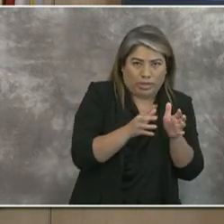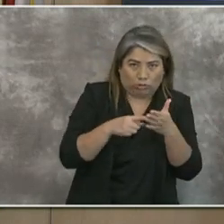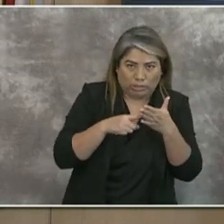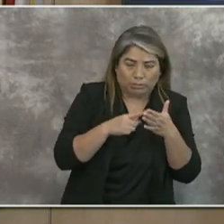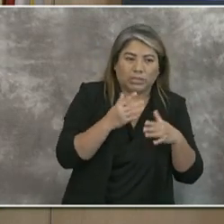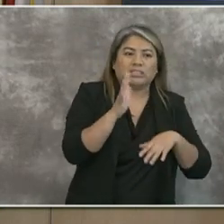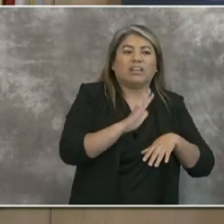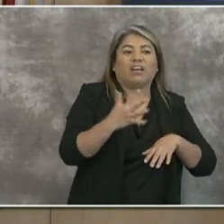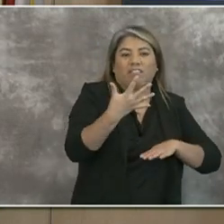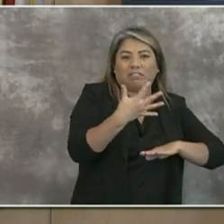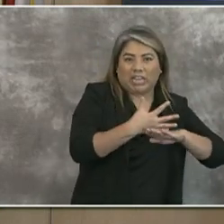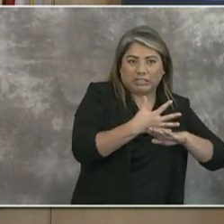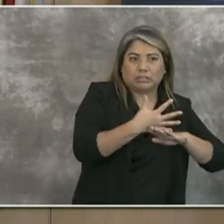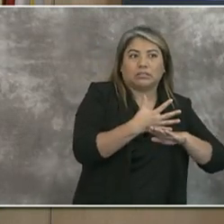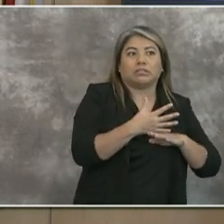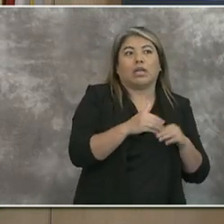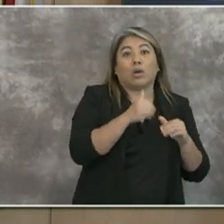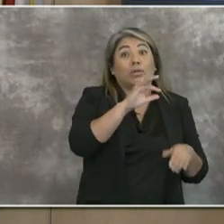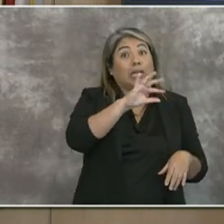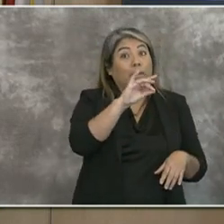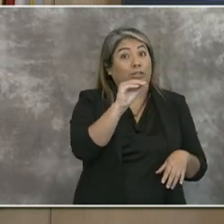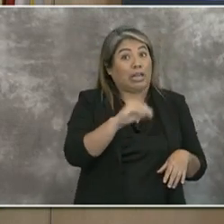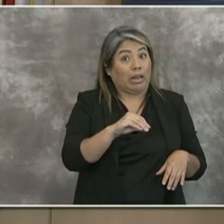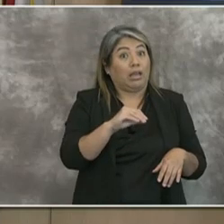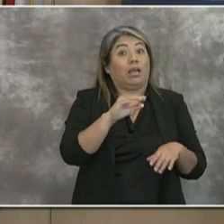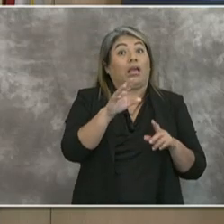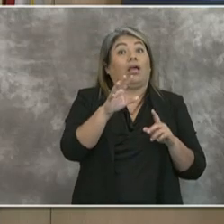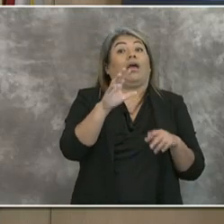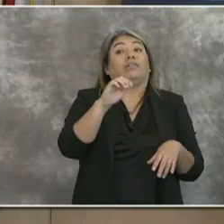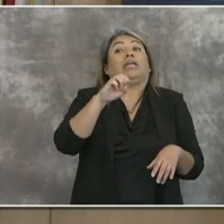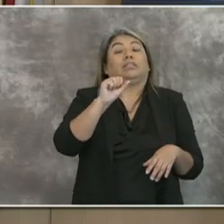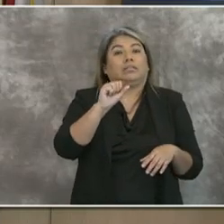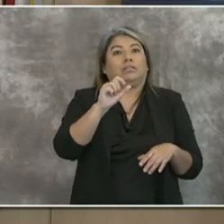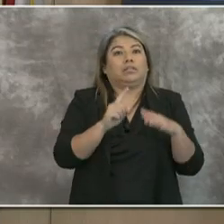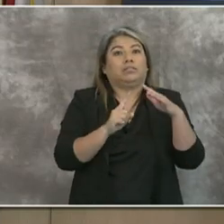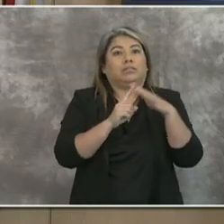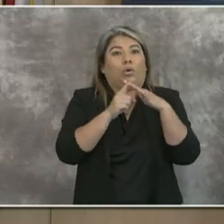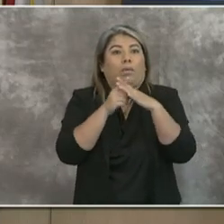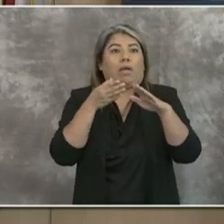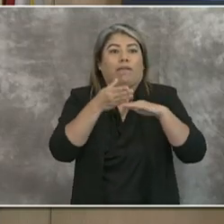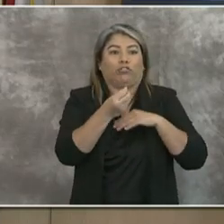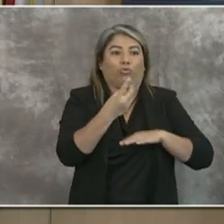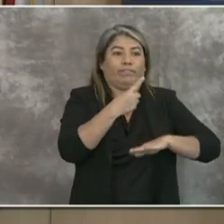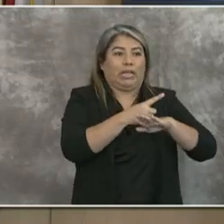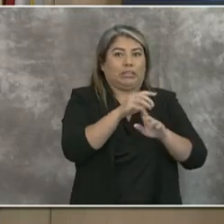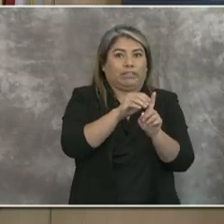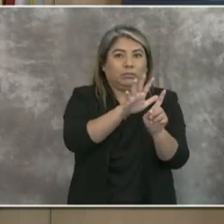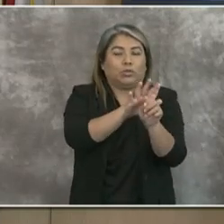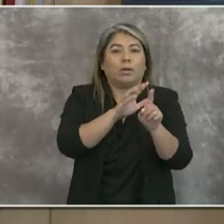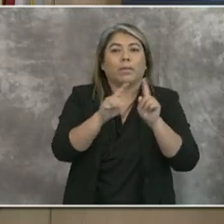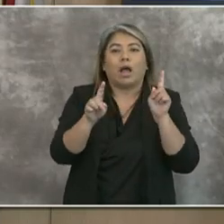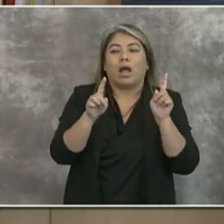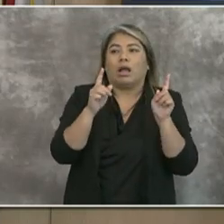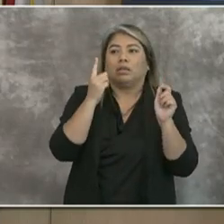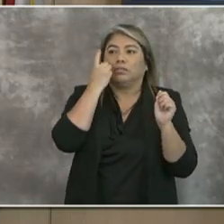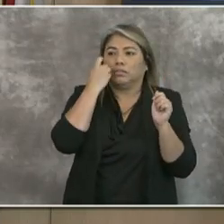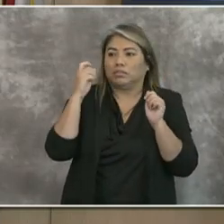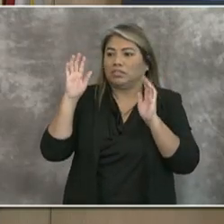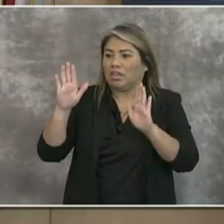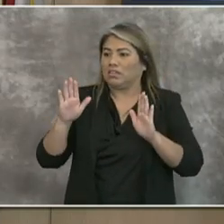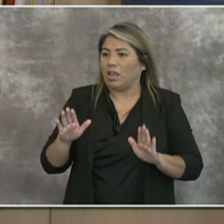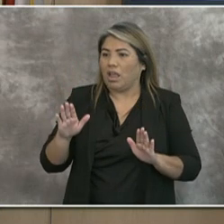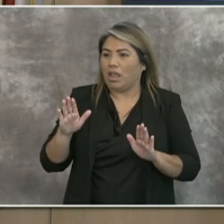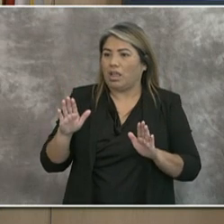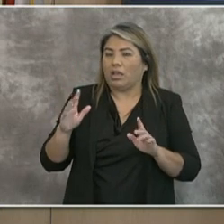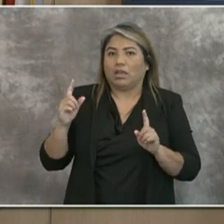and nearly 98% of cases show up within 12 days of exposure. But as of Sunday,